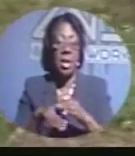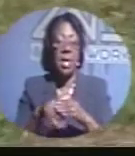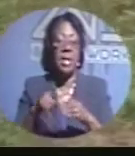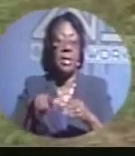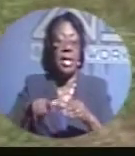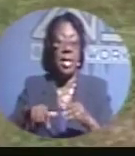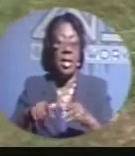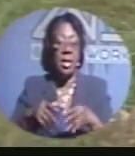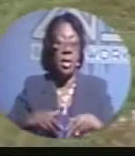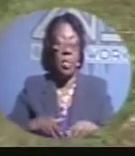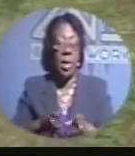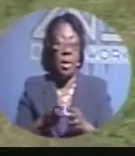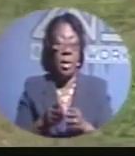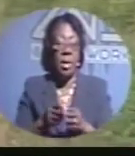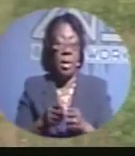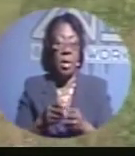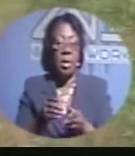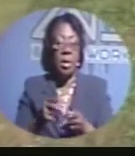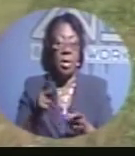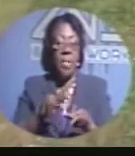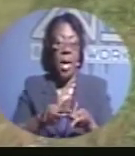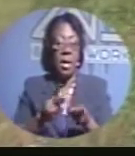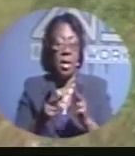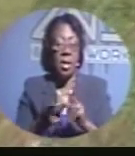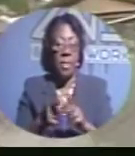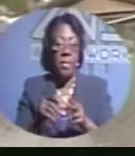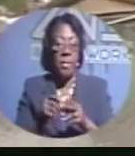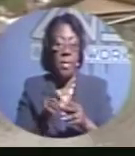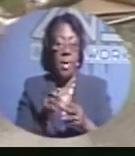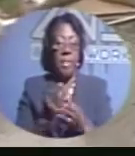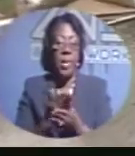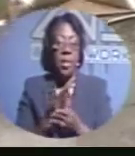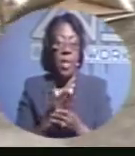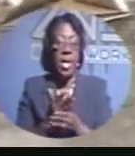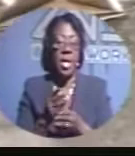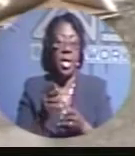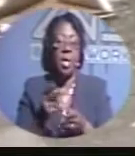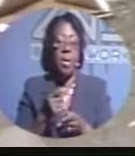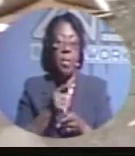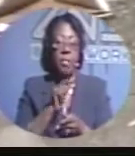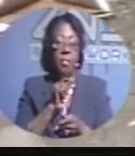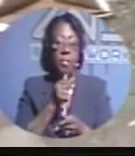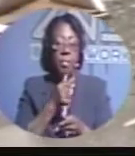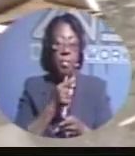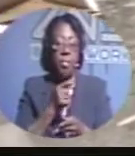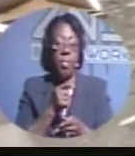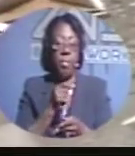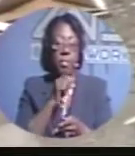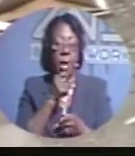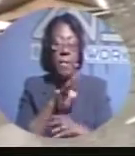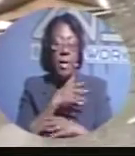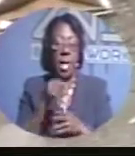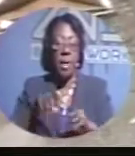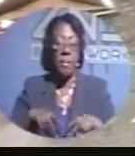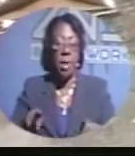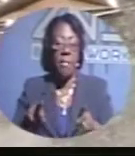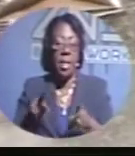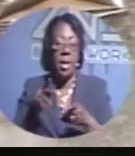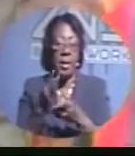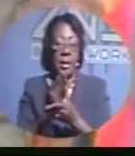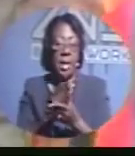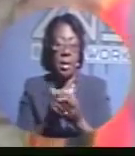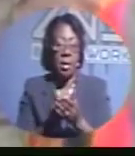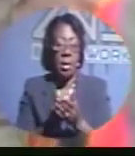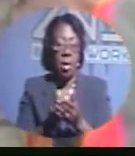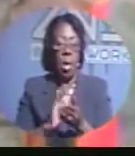not have been made possible without a partnership between the private and public sector. Officials, though, got a shock when they moved in Tuesday morning. We've had